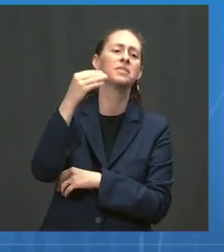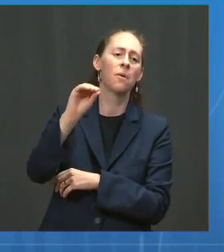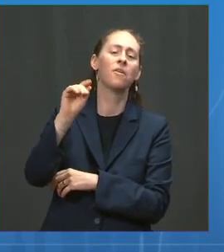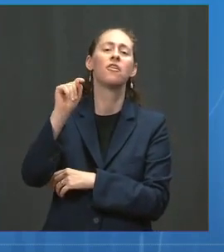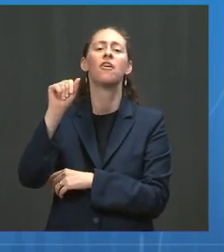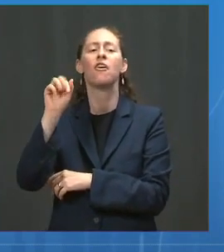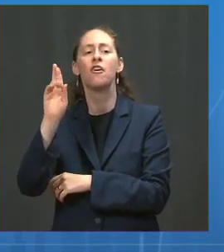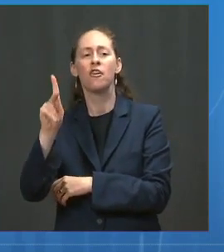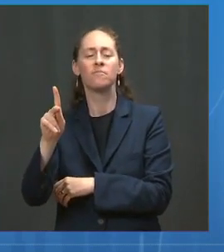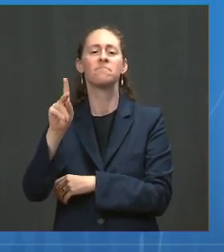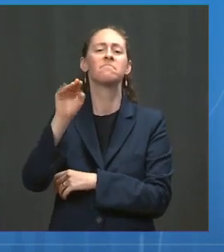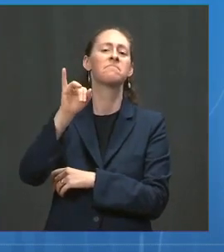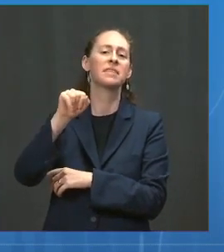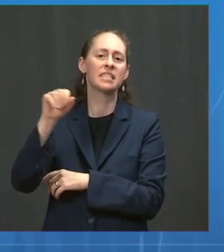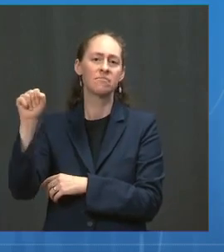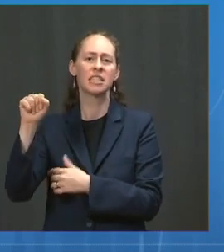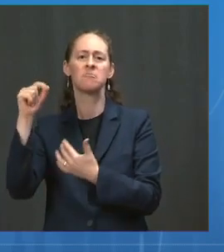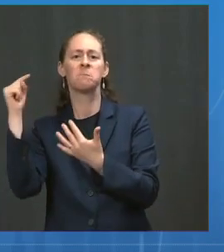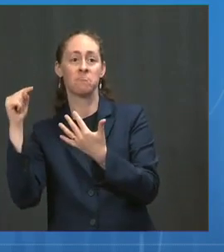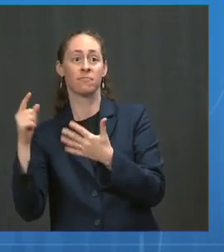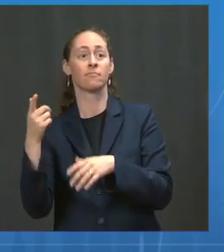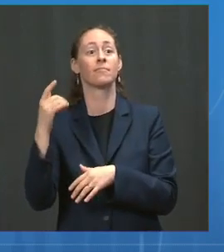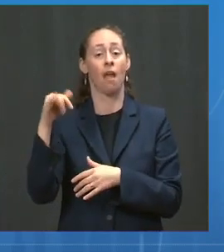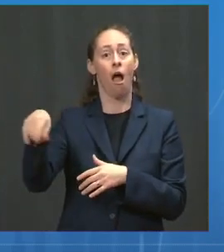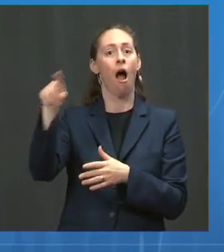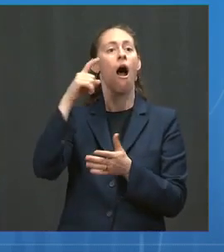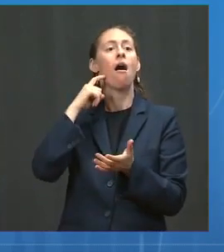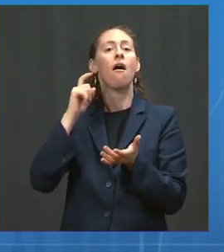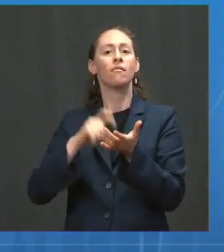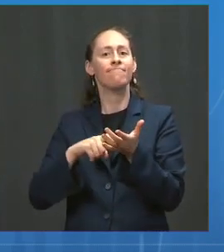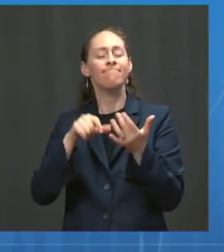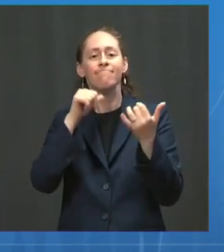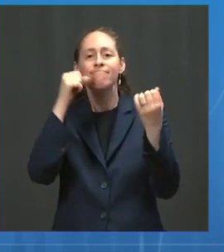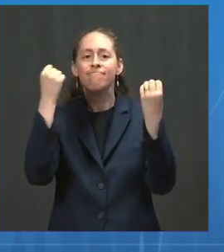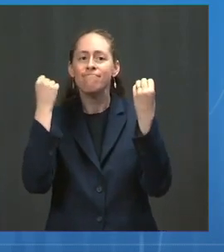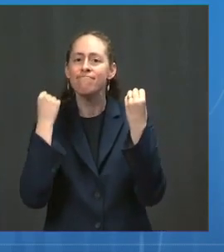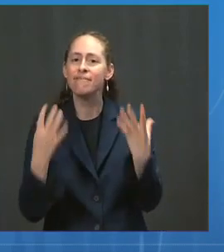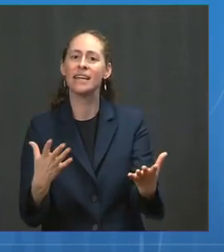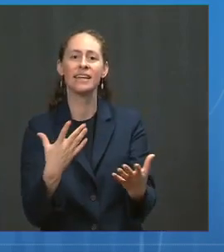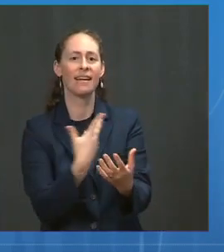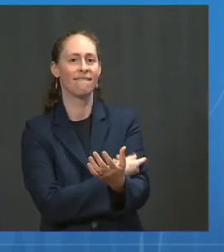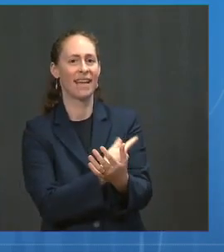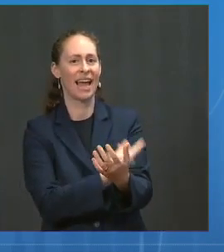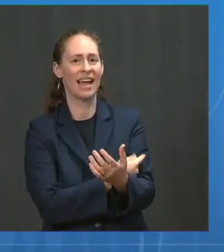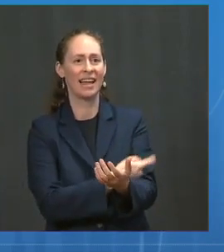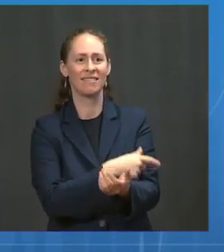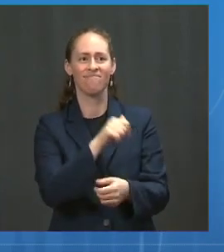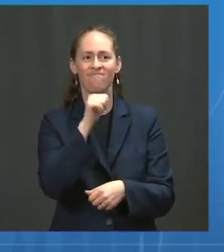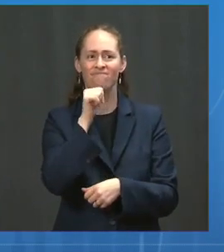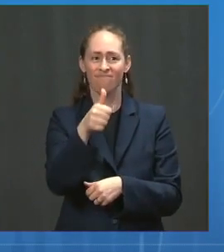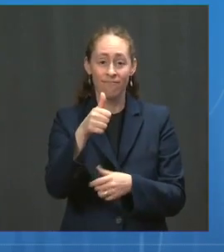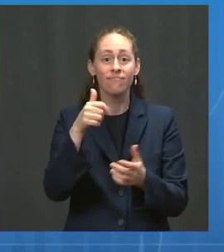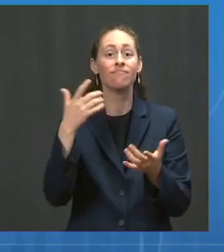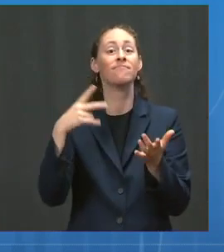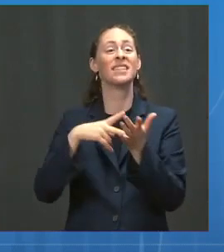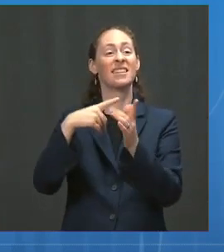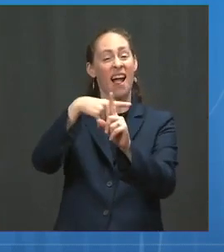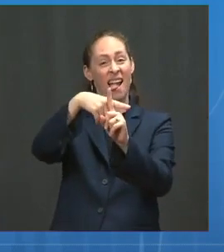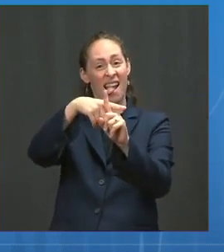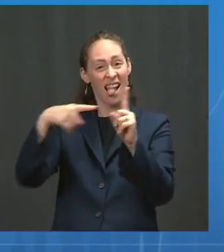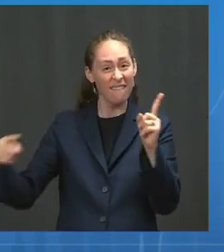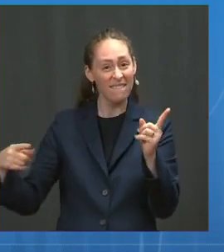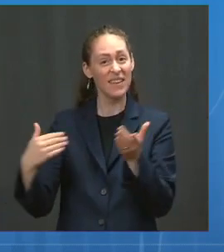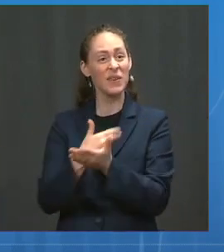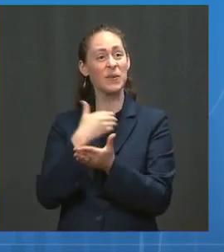Mississippi, states with some of the lowest vaccination rates, account for about half of new cases and hospitalizations